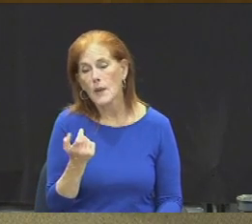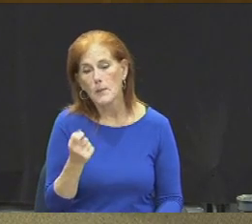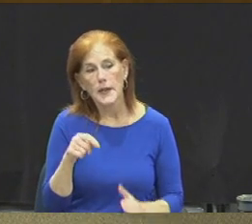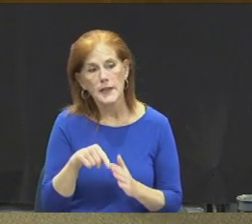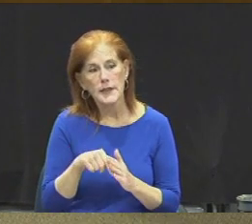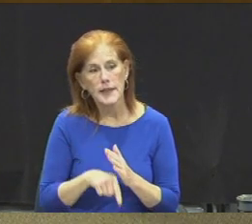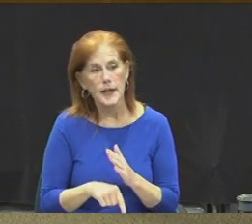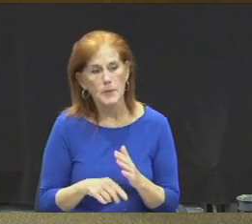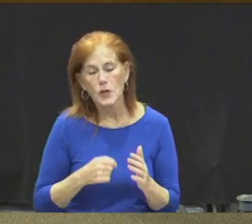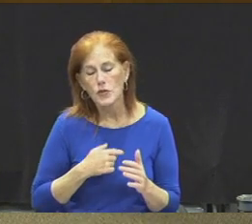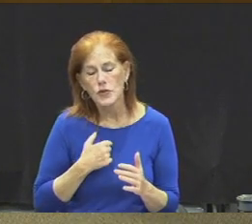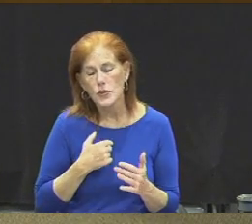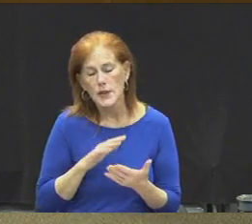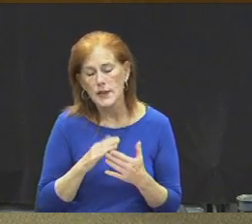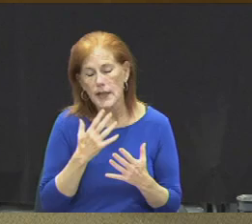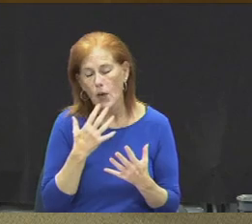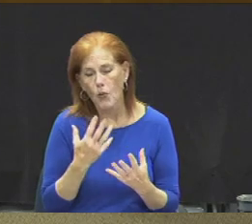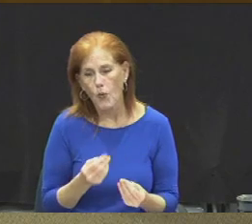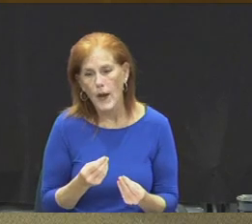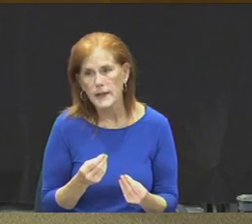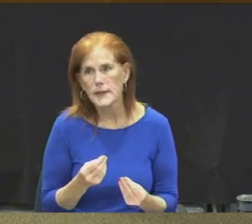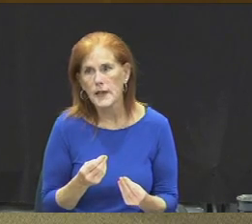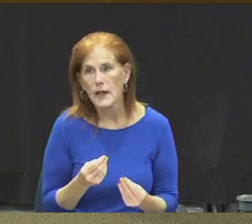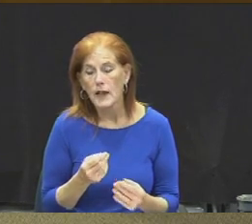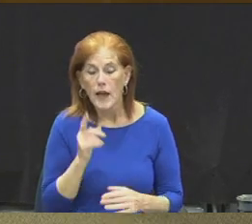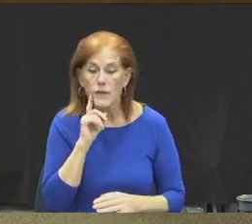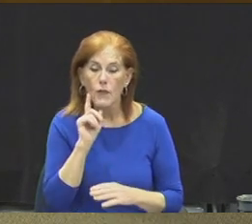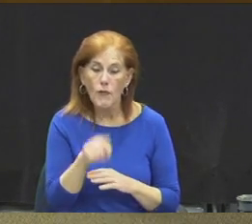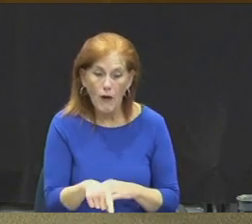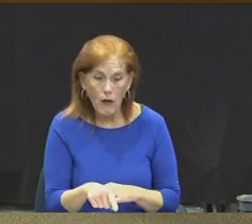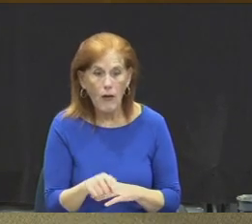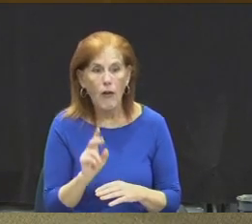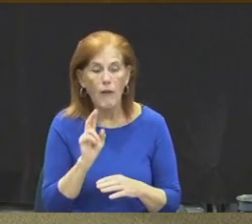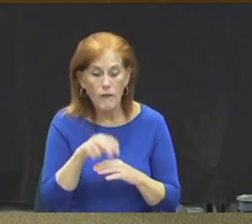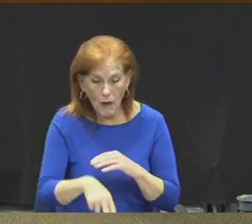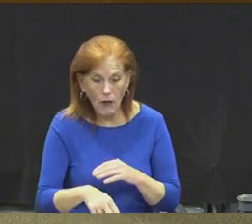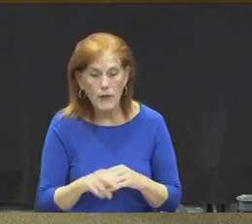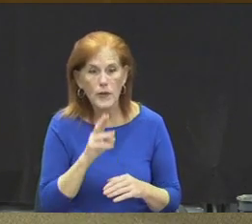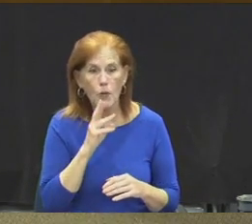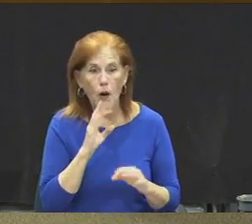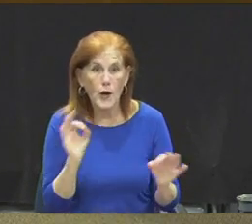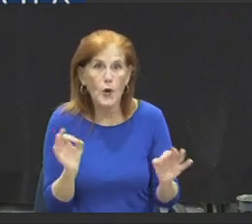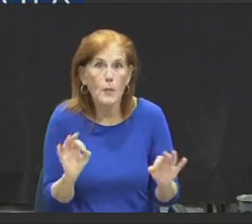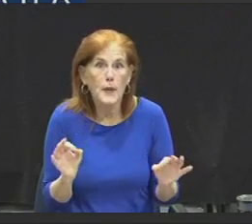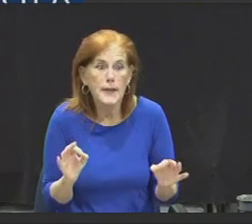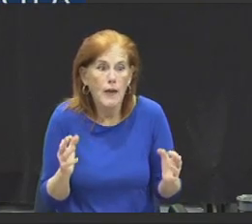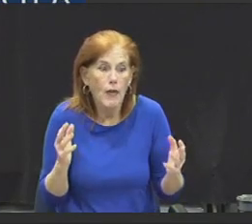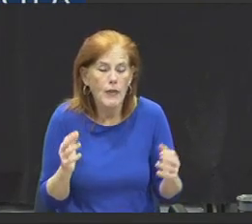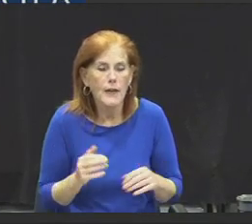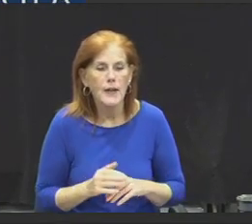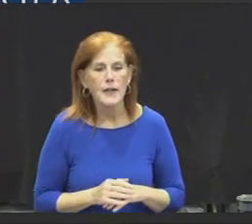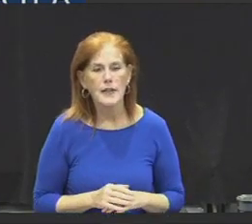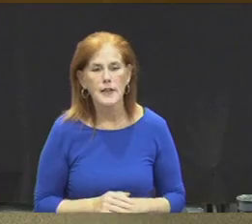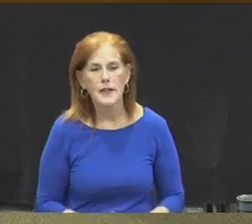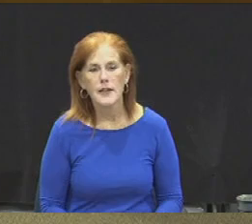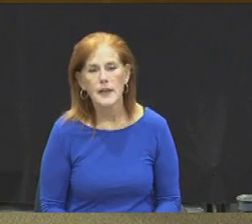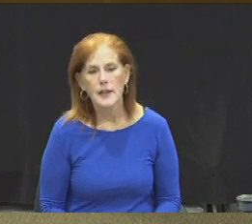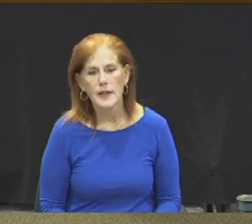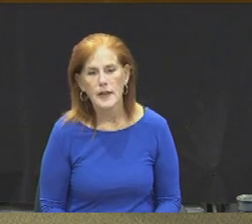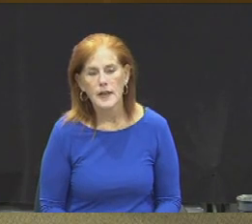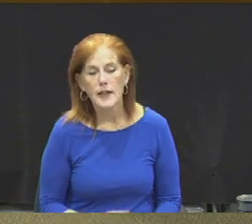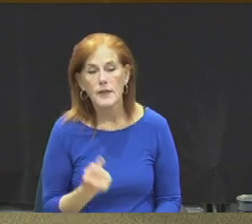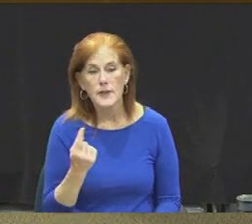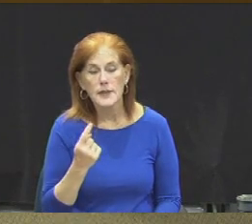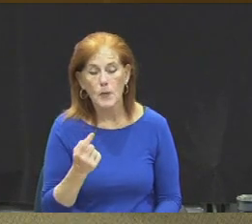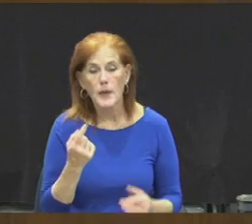gonna Right. you're just gonna get wet. That So You just fall into the water. No Well- big deal. Like, what? Oh no. So if somebody happens to